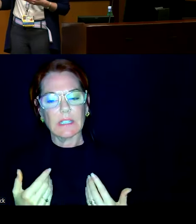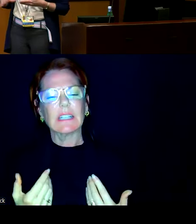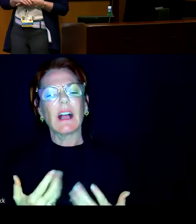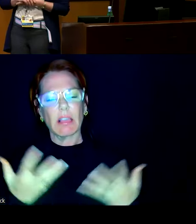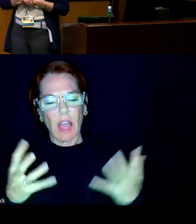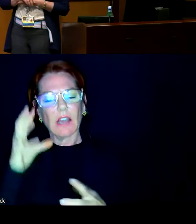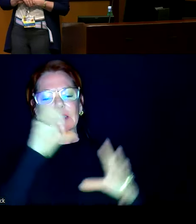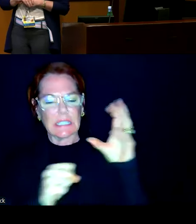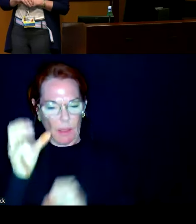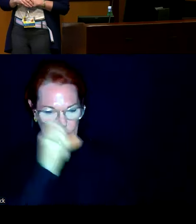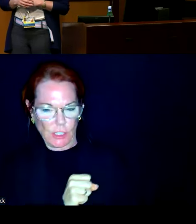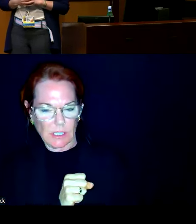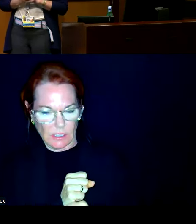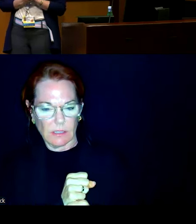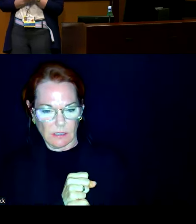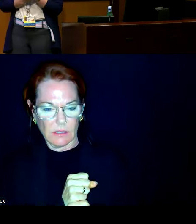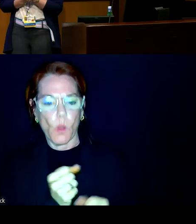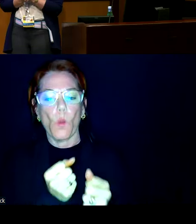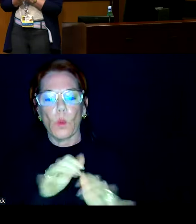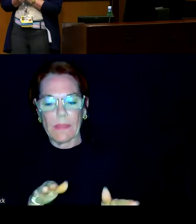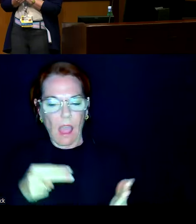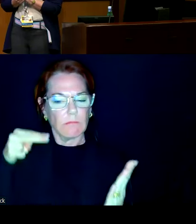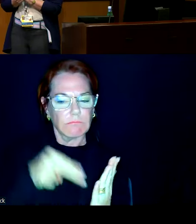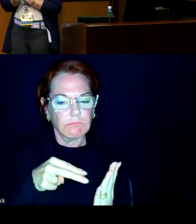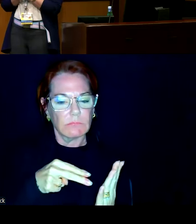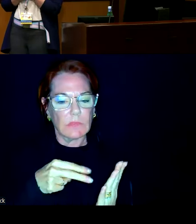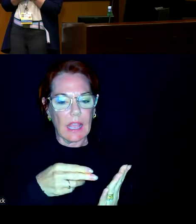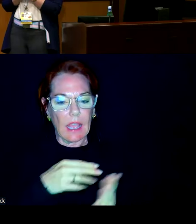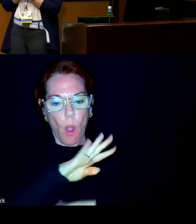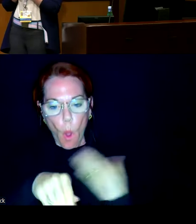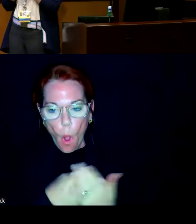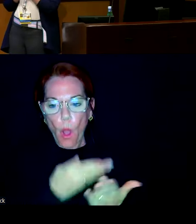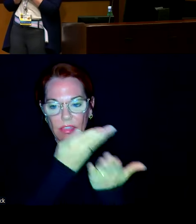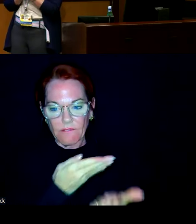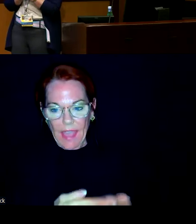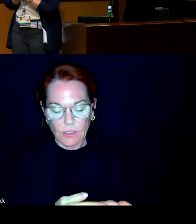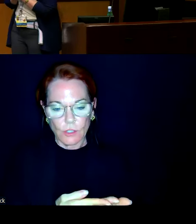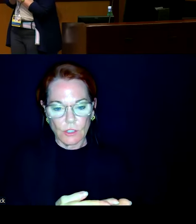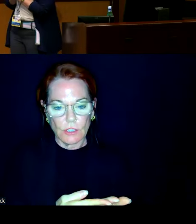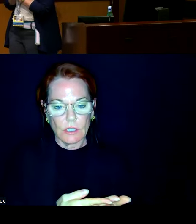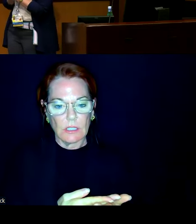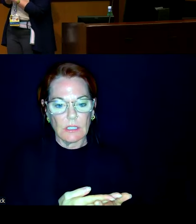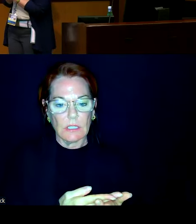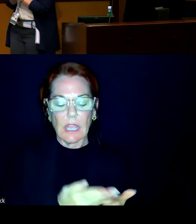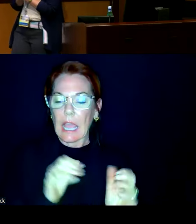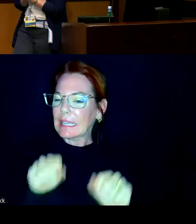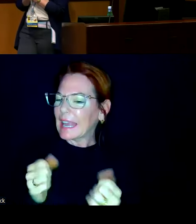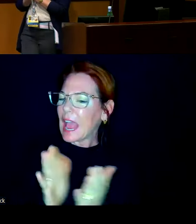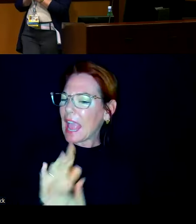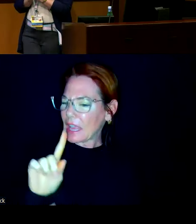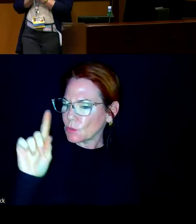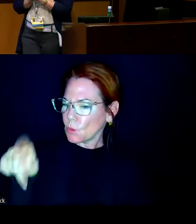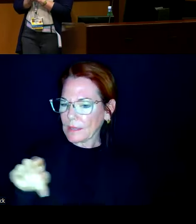at all of the factors at play. Can I ask a related question? Yeah. Sorry, over here, I realize Absolutely. you can't probably hear where I'm coming from with the